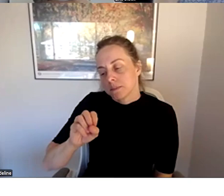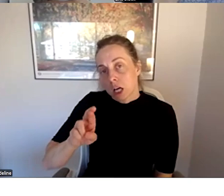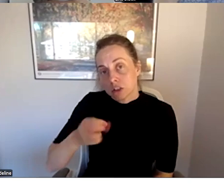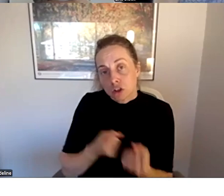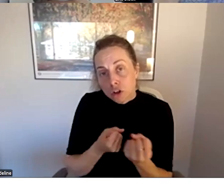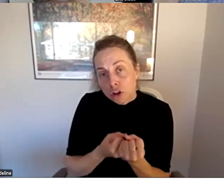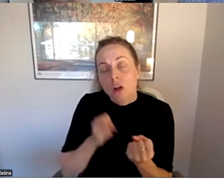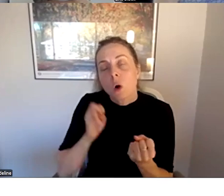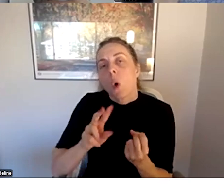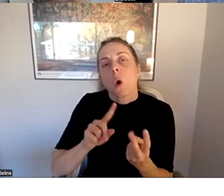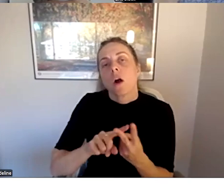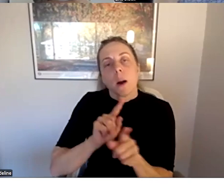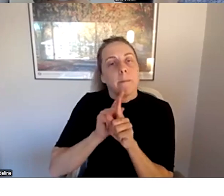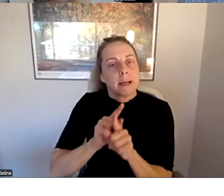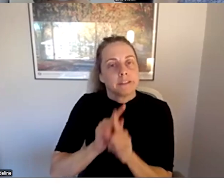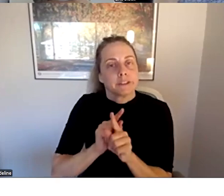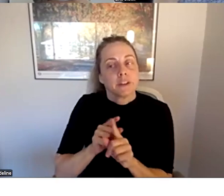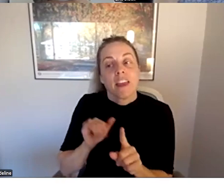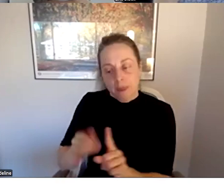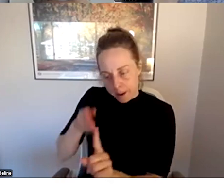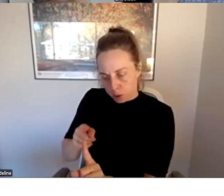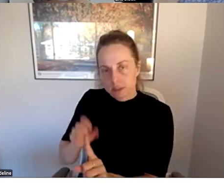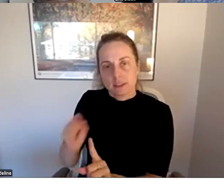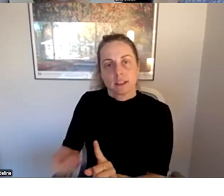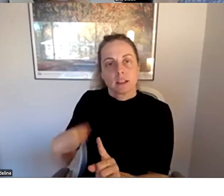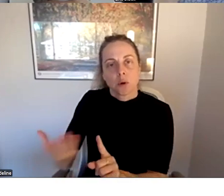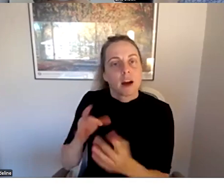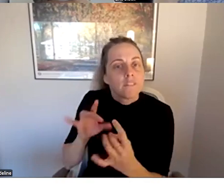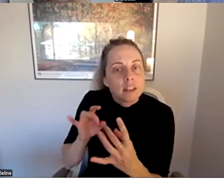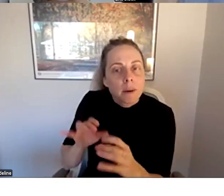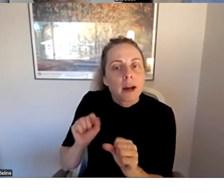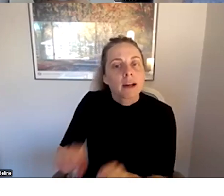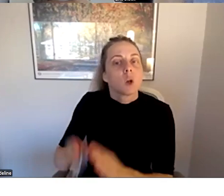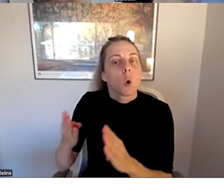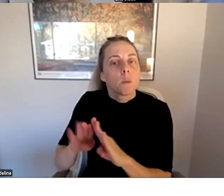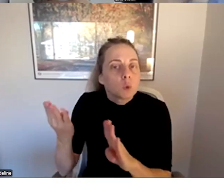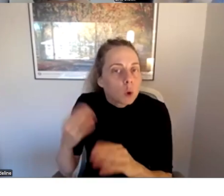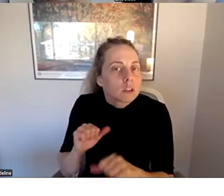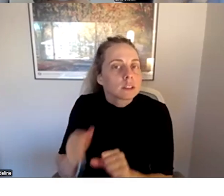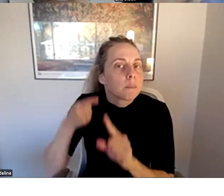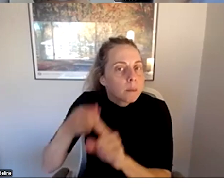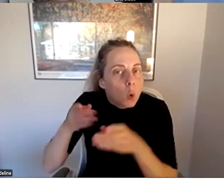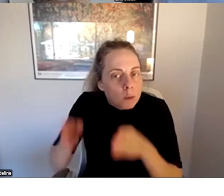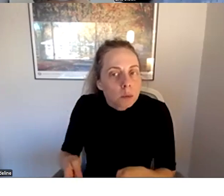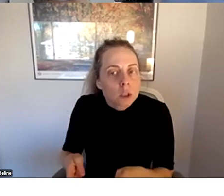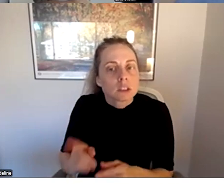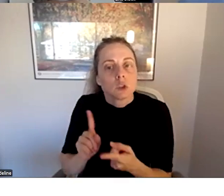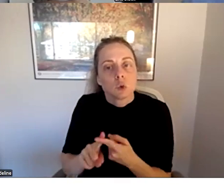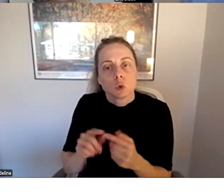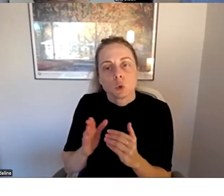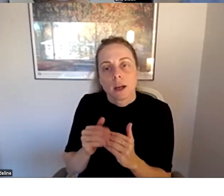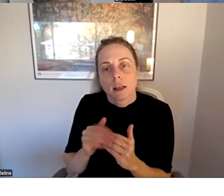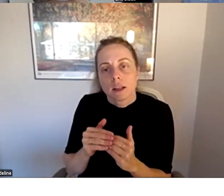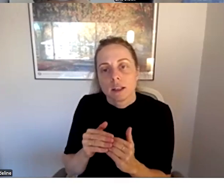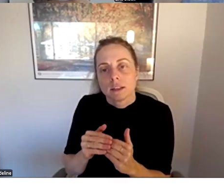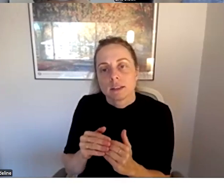give you feedback, can open doors, can be a point person, to at least keep an ear to the ground where